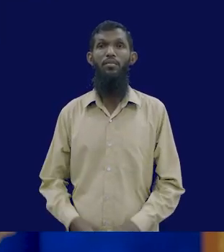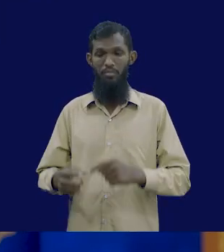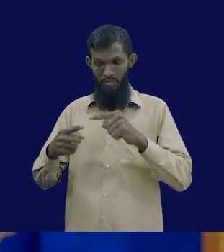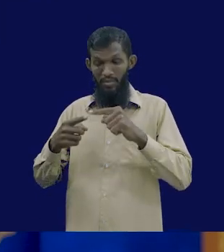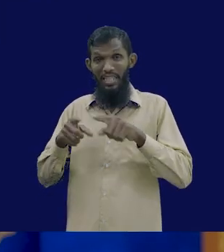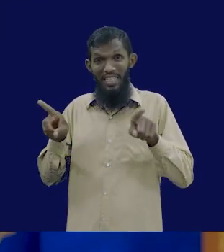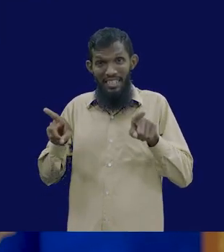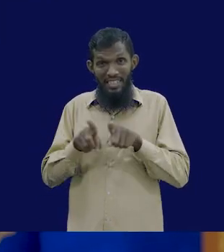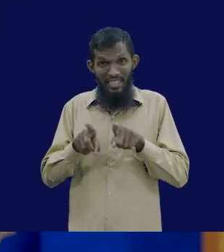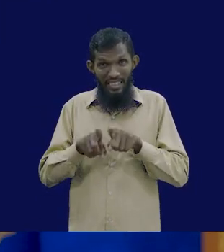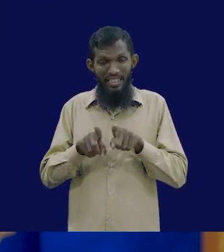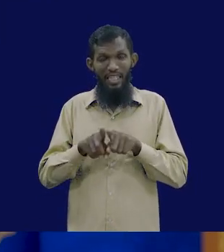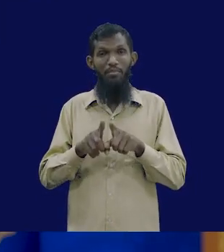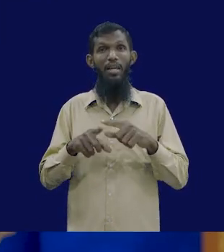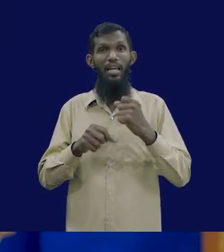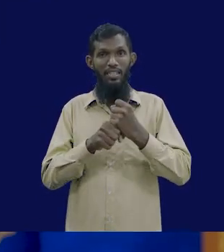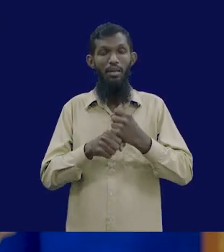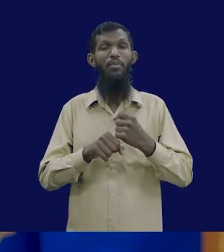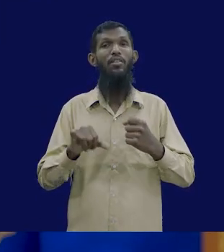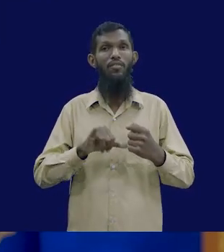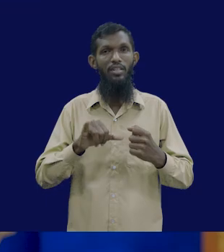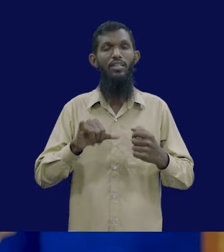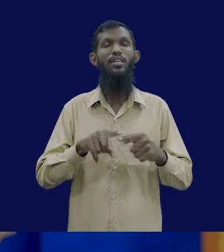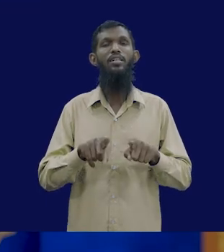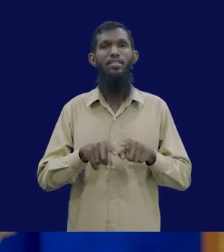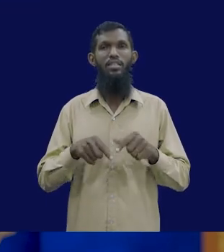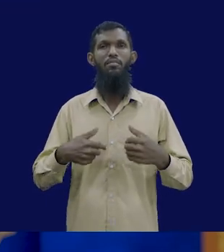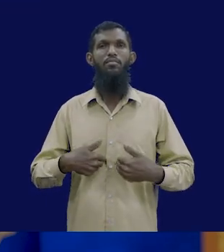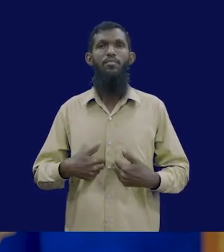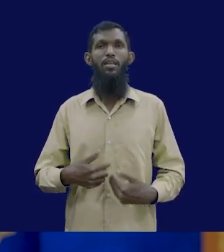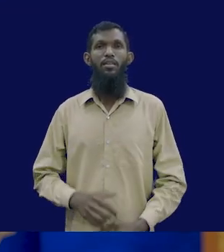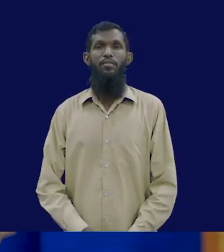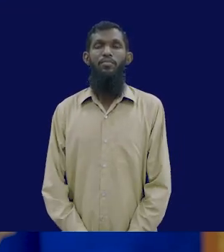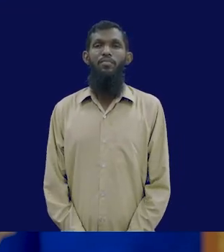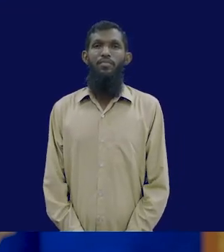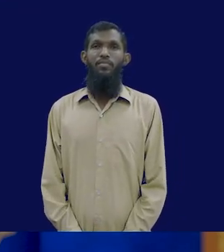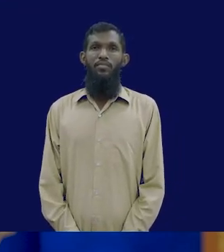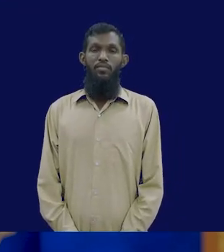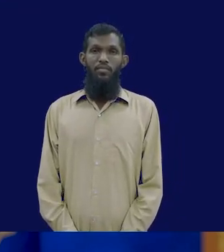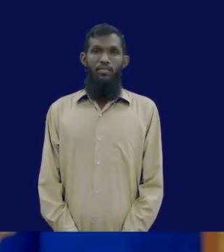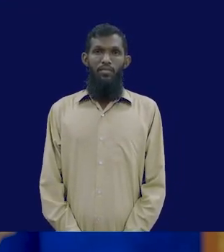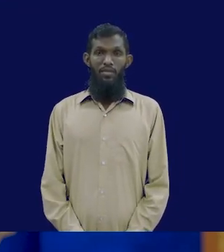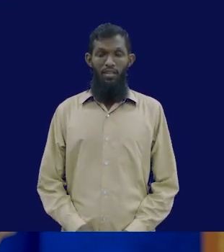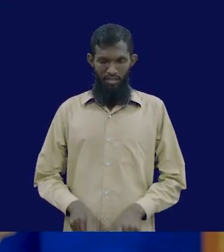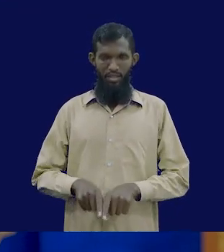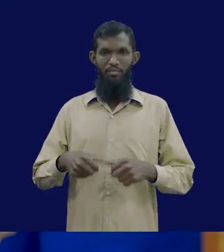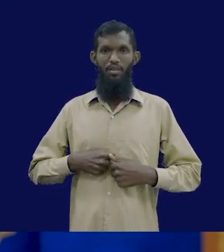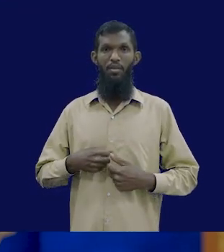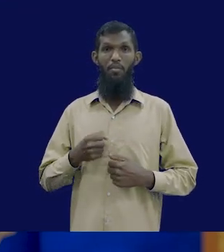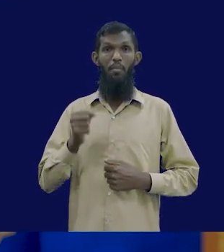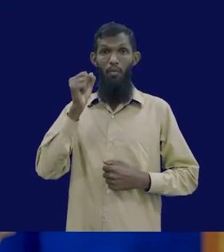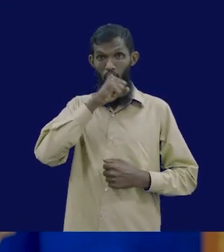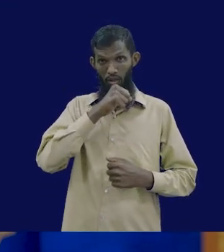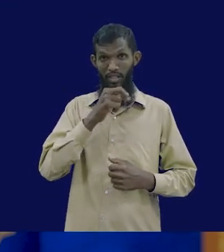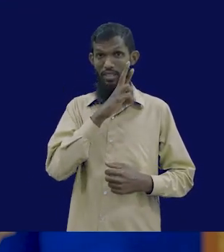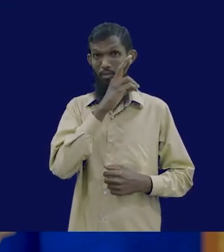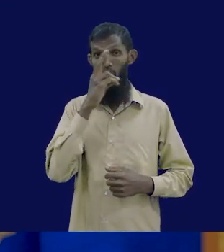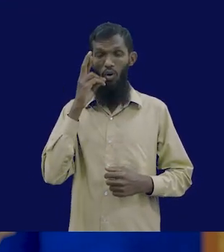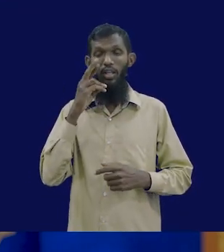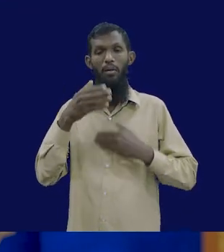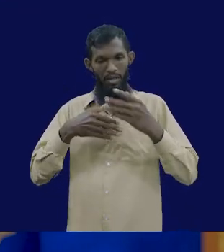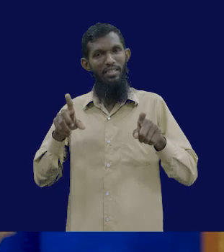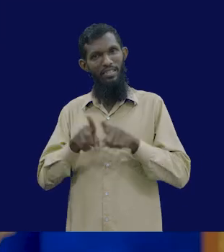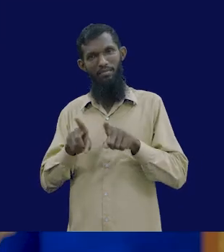This is the fasting example for this category of fasting, or this type of fasting, is the fasting which is obligatory upon